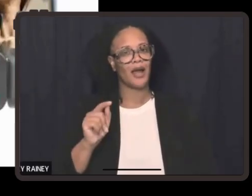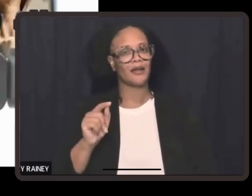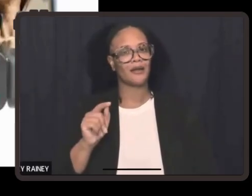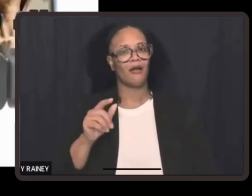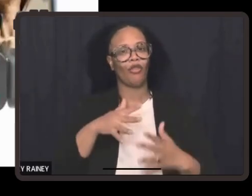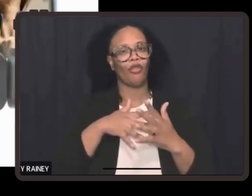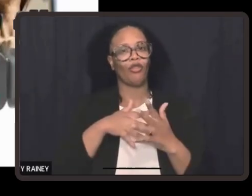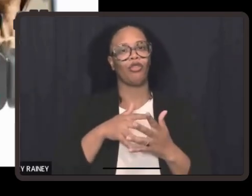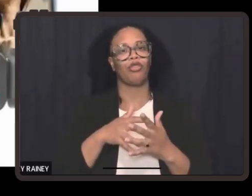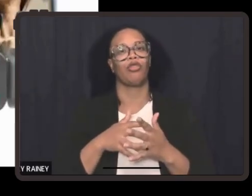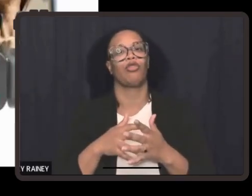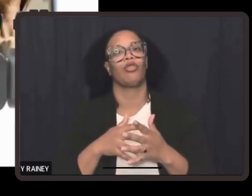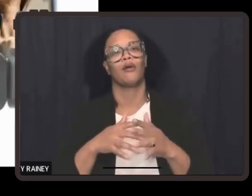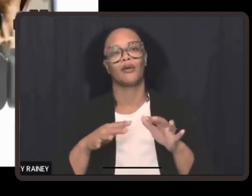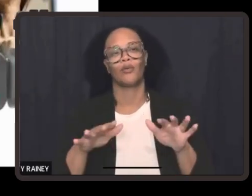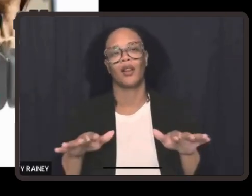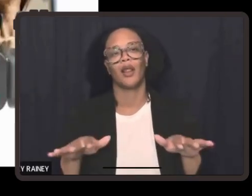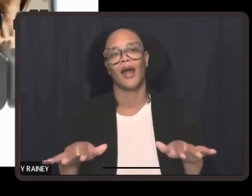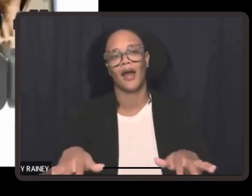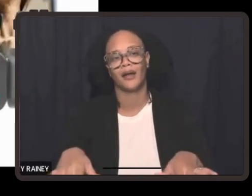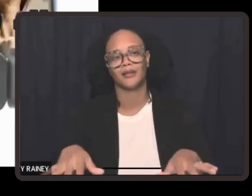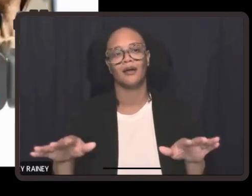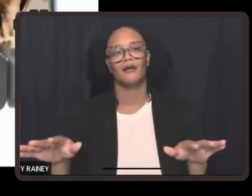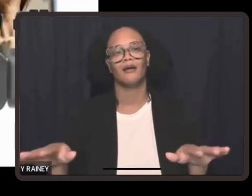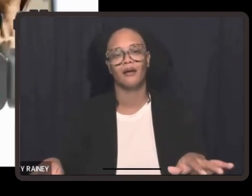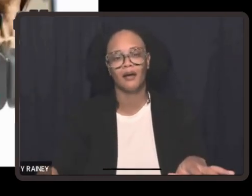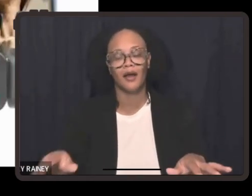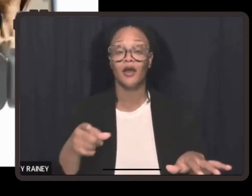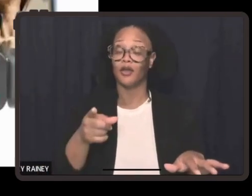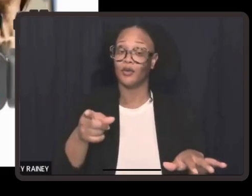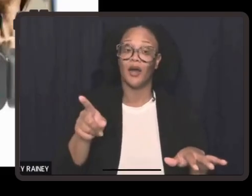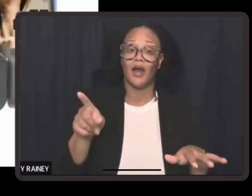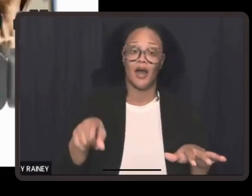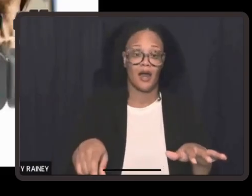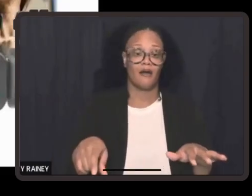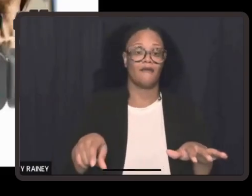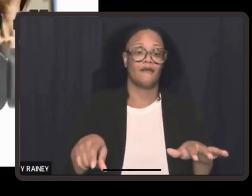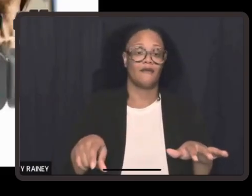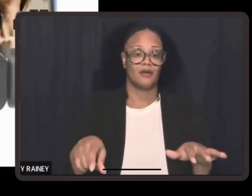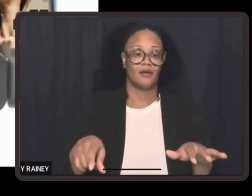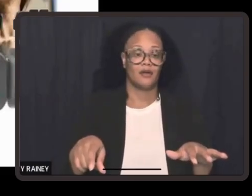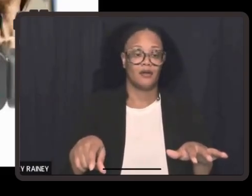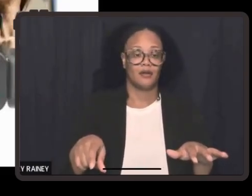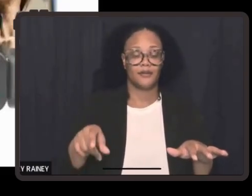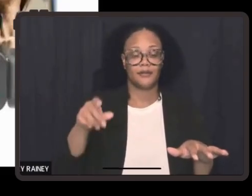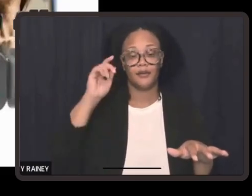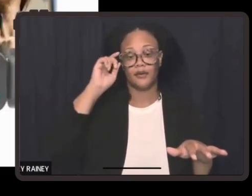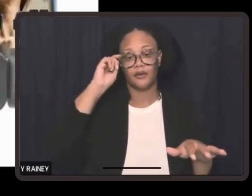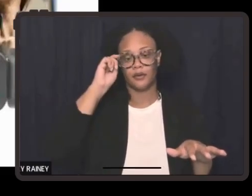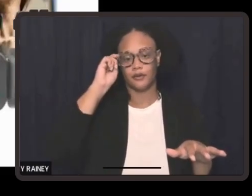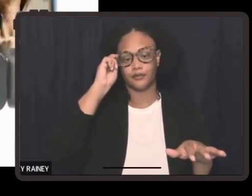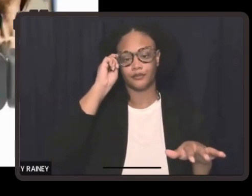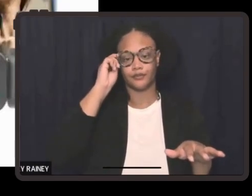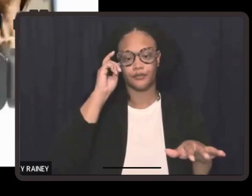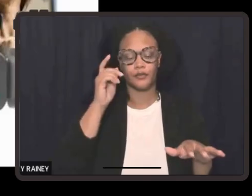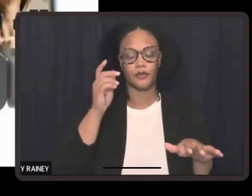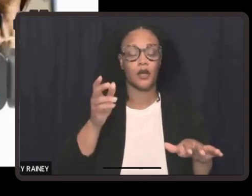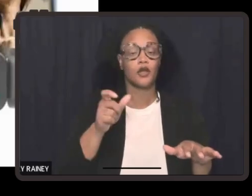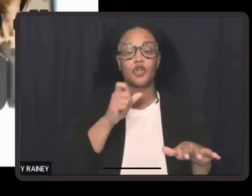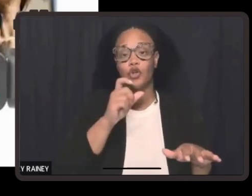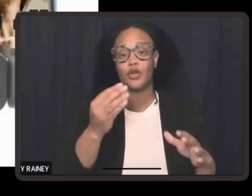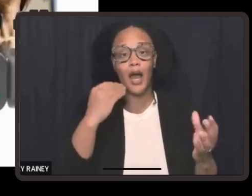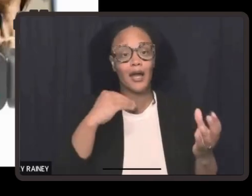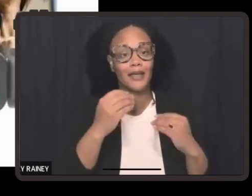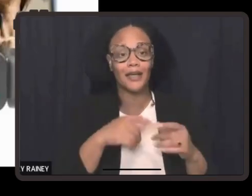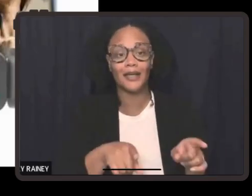bit relaxed. You know, you have a situation where you're not eating as well, and it's, you know,